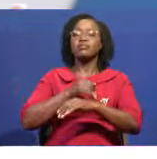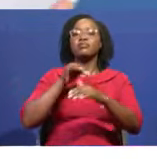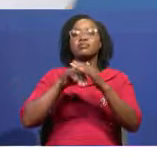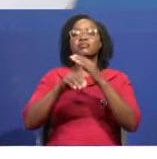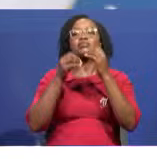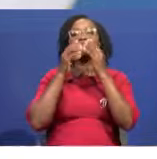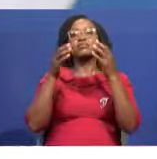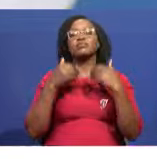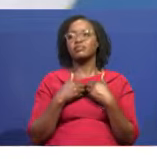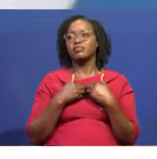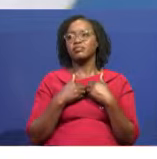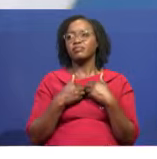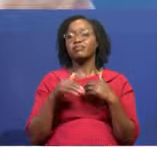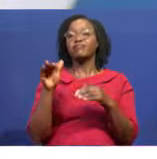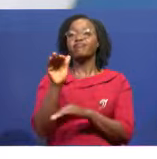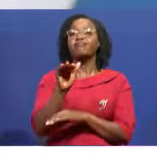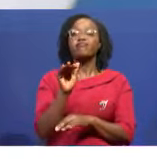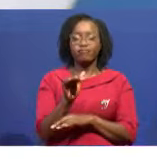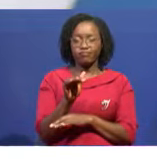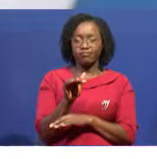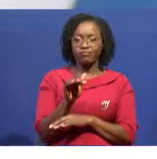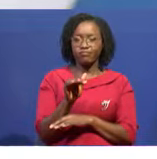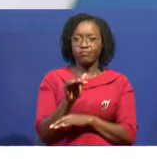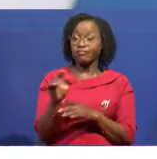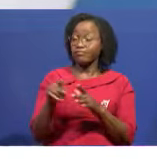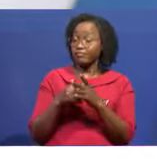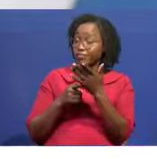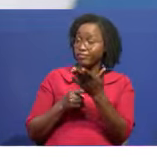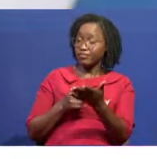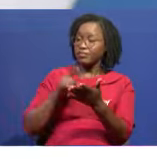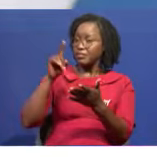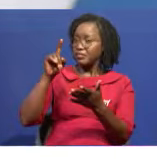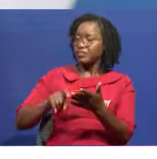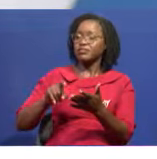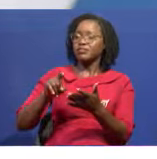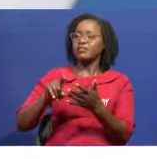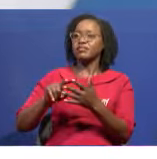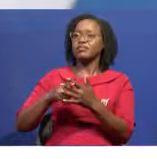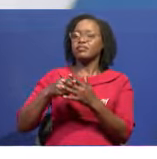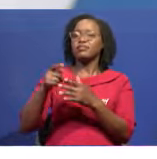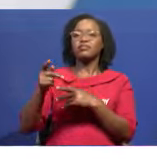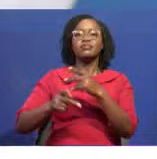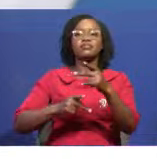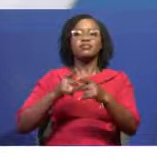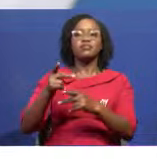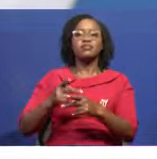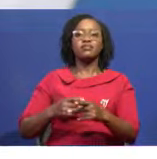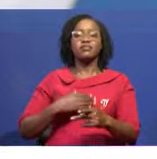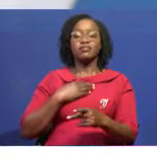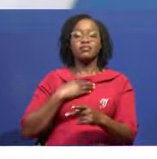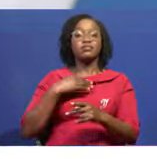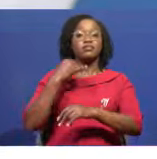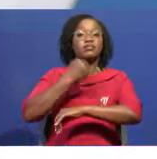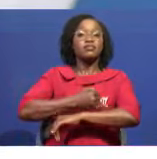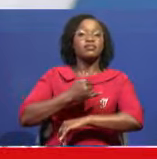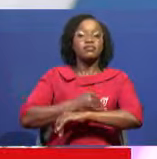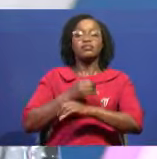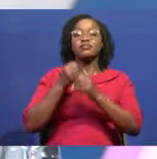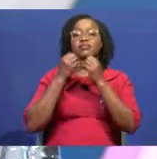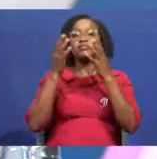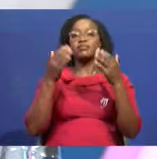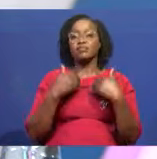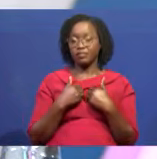to information requests. So that's where it starts. You must start that process by visiting the institution that has the